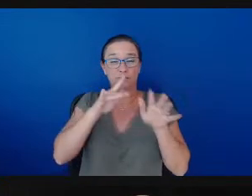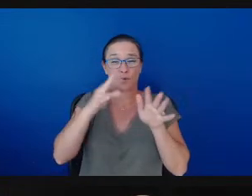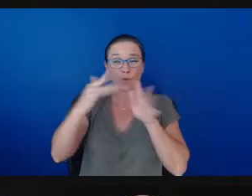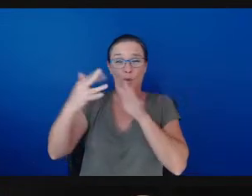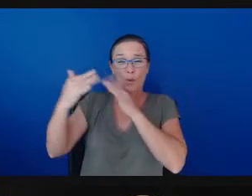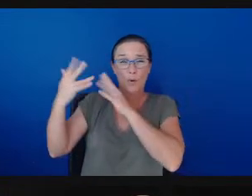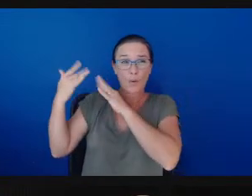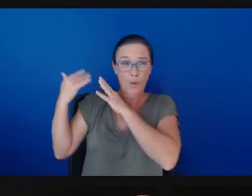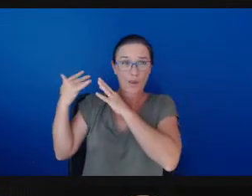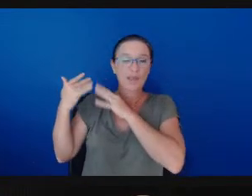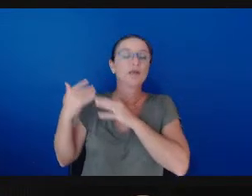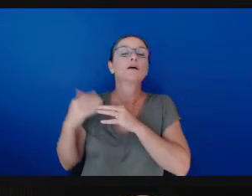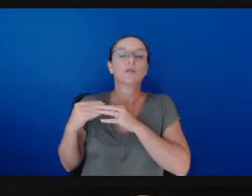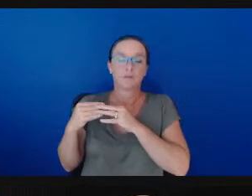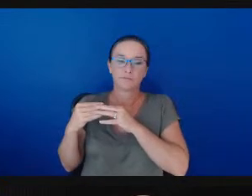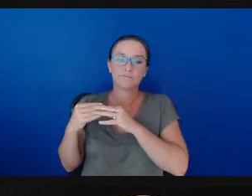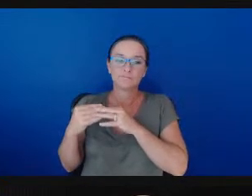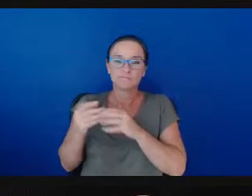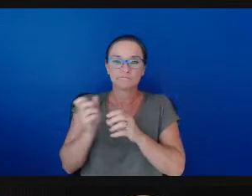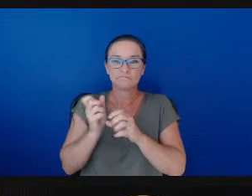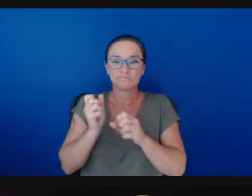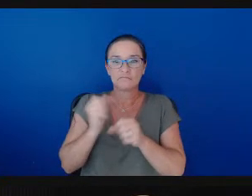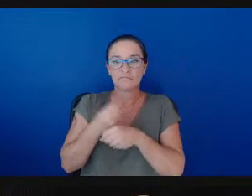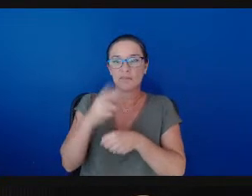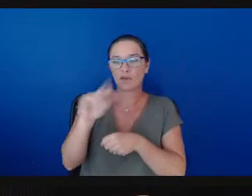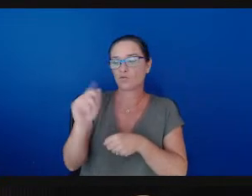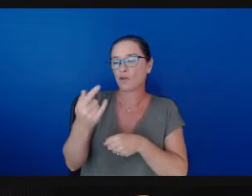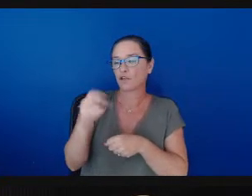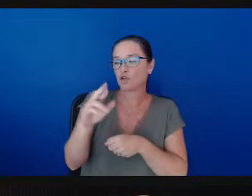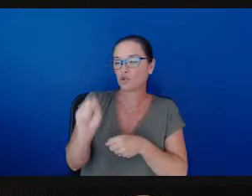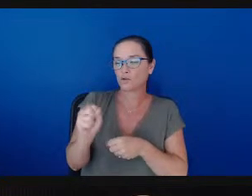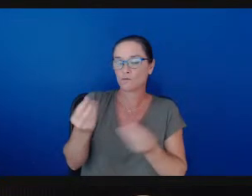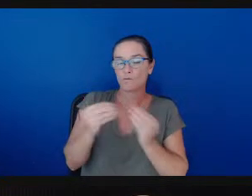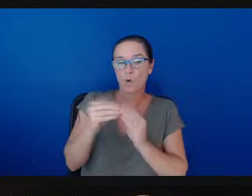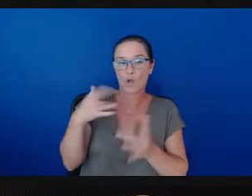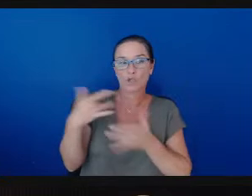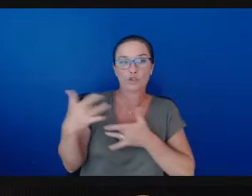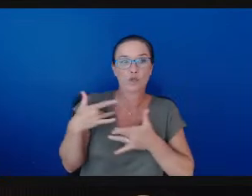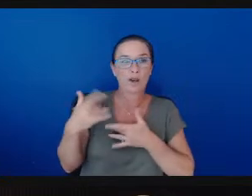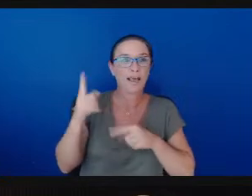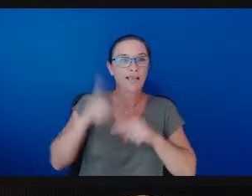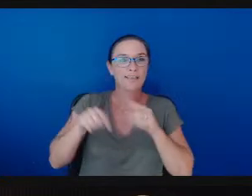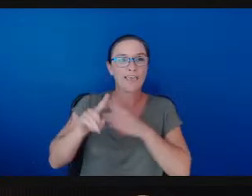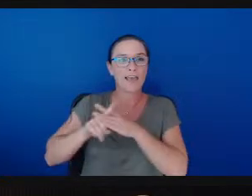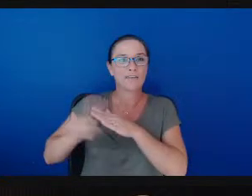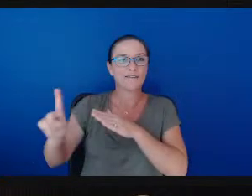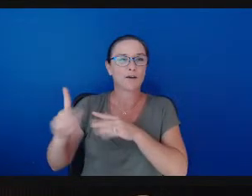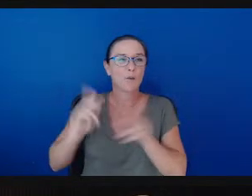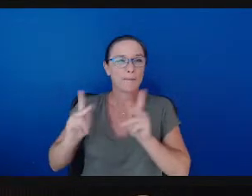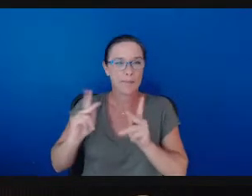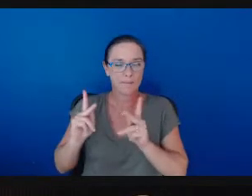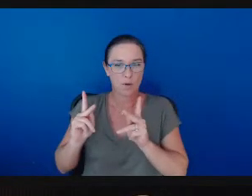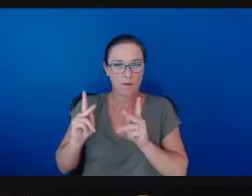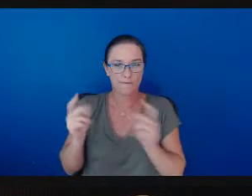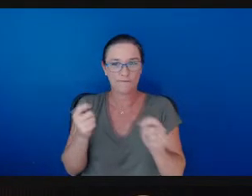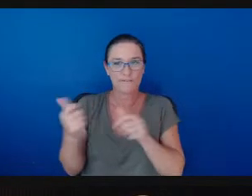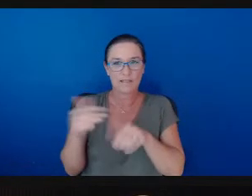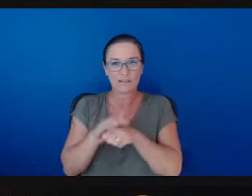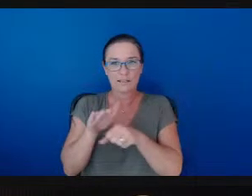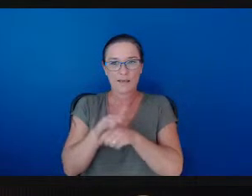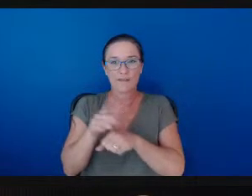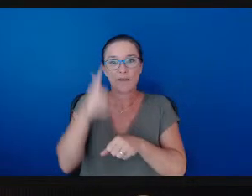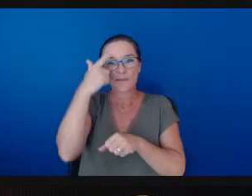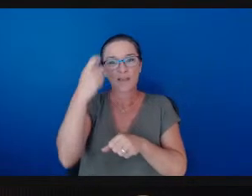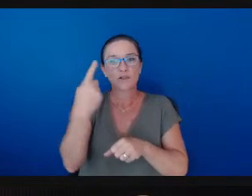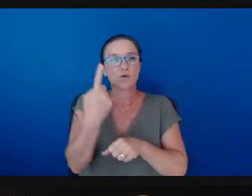sufficiently causing concern that the rangers could not evacuate people in time, because this is the one that requires a 1 mile